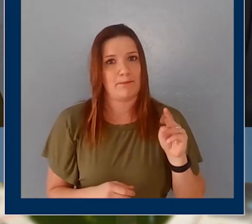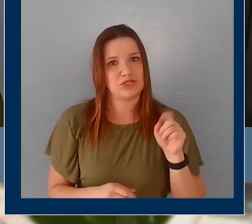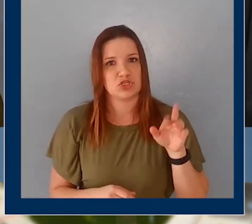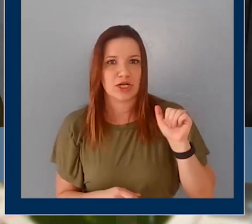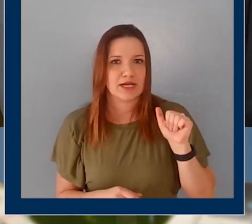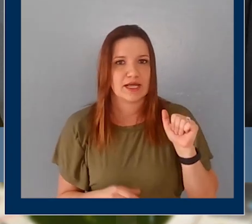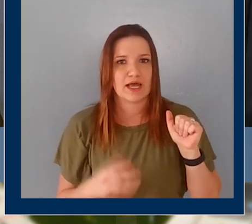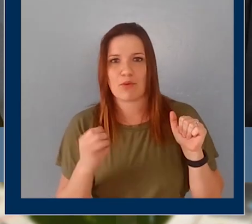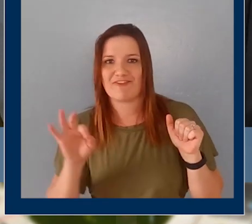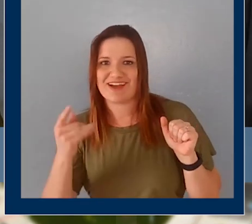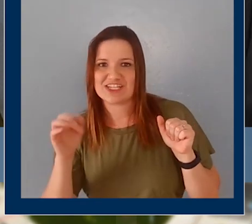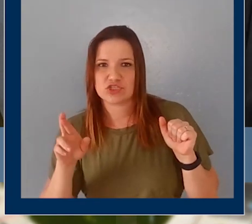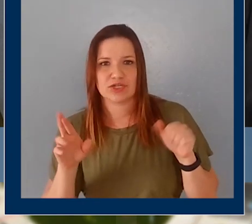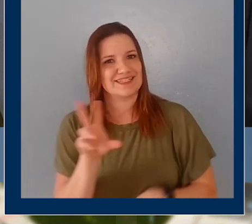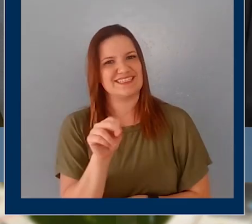think so.